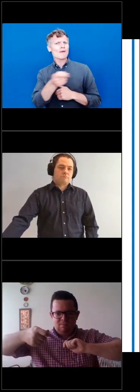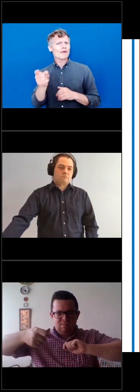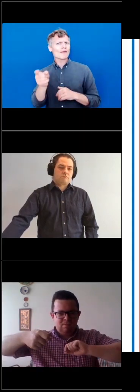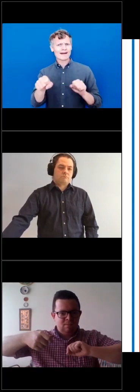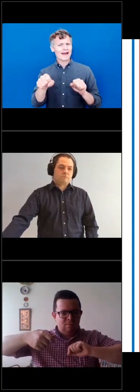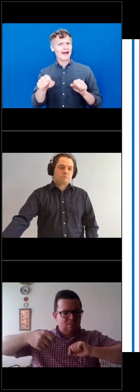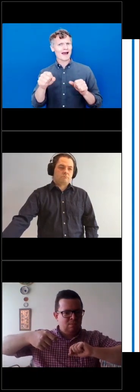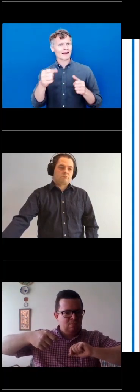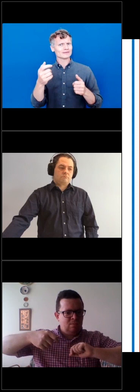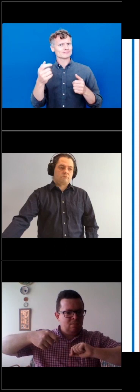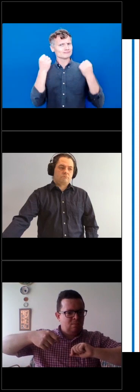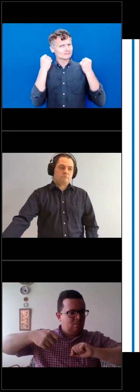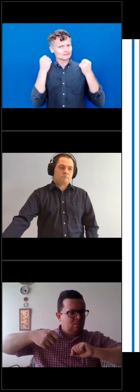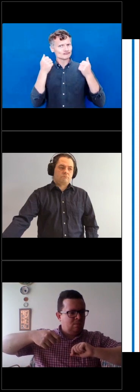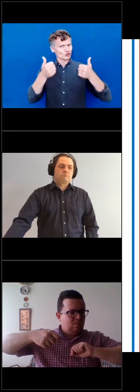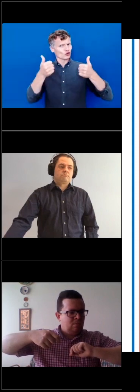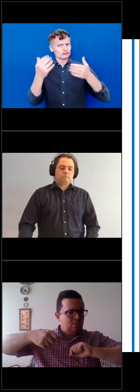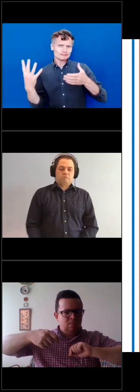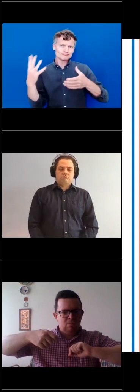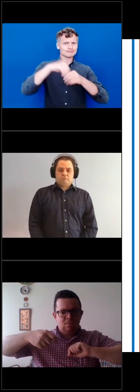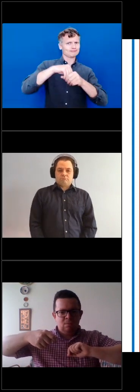Next slide, please.